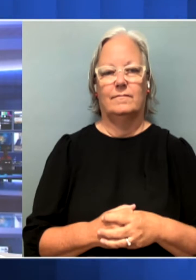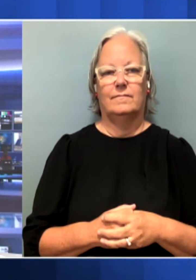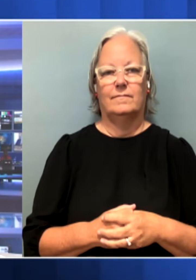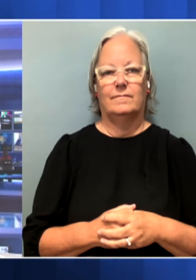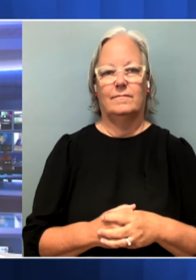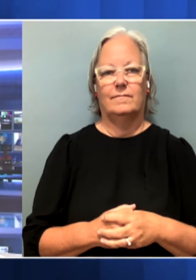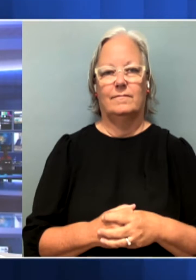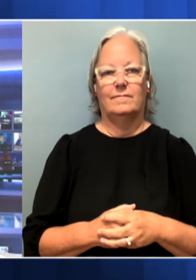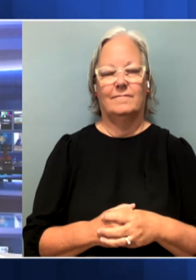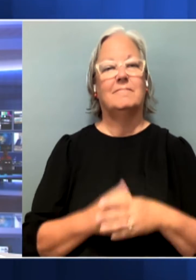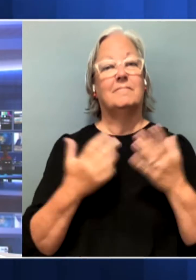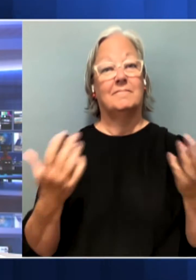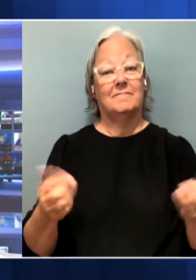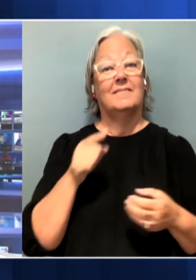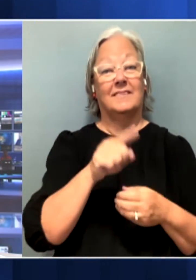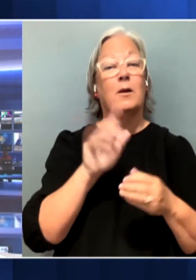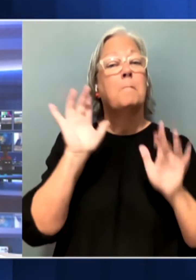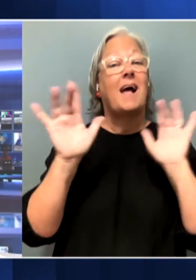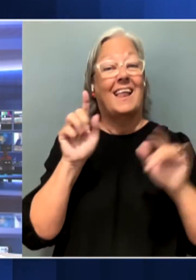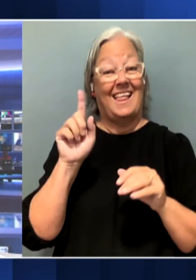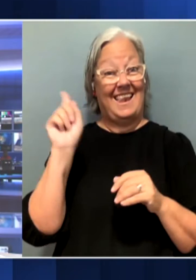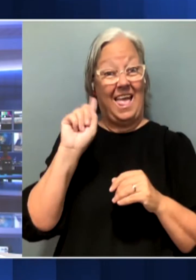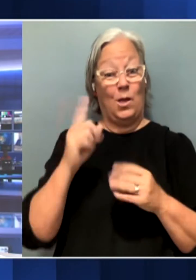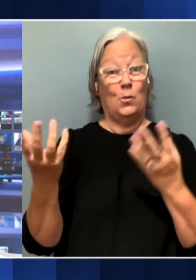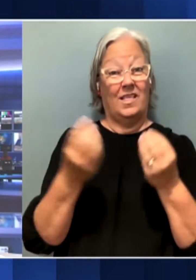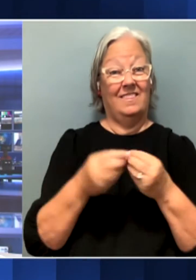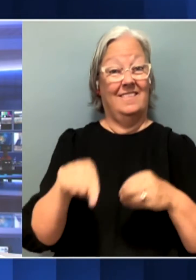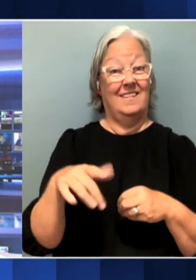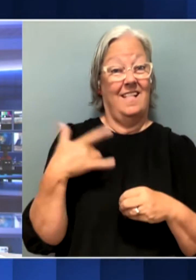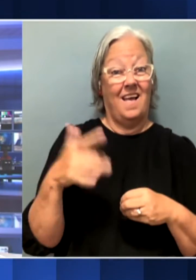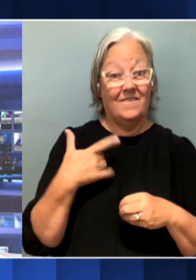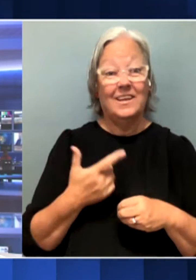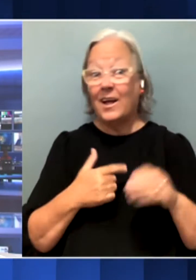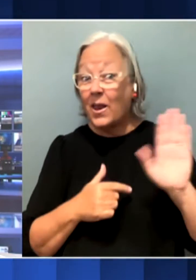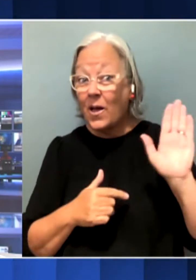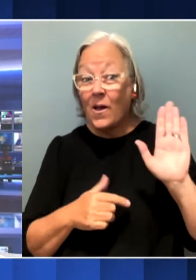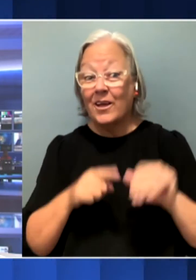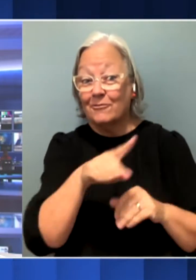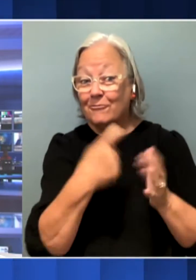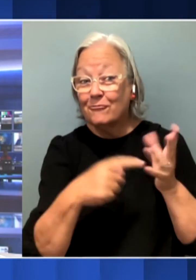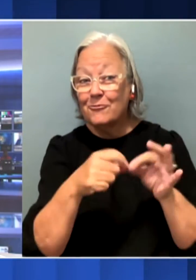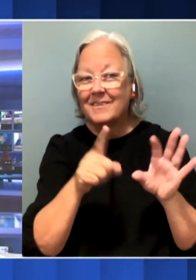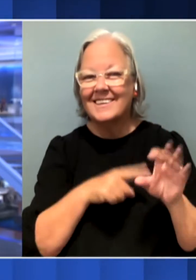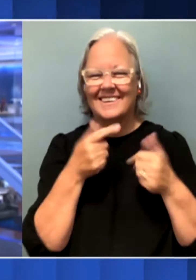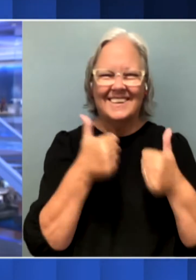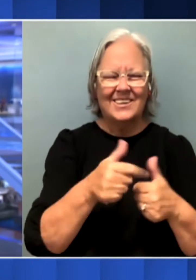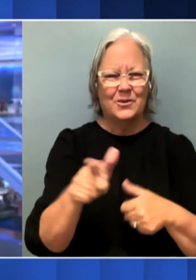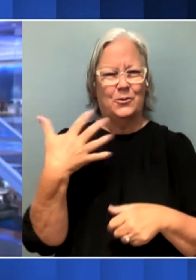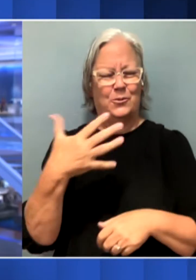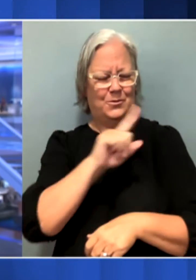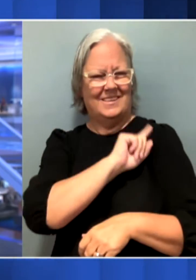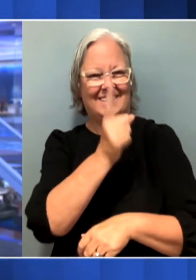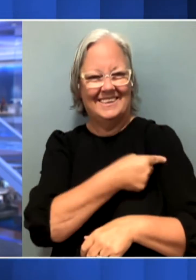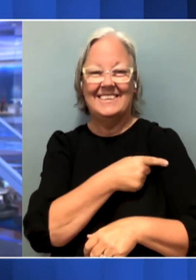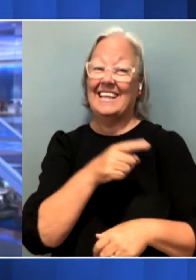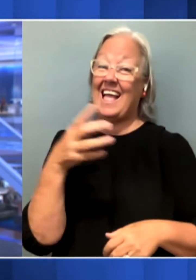Well, Marnie Van Vliet joins us in the studio now. Hi, Marnie. Hello, Ruby. How are you? Such high energy. Good, thank you. You do need a lot of energy to